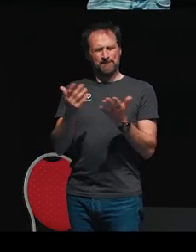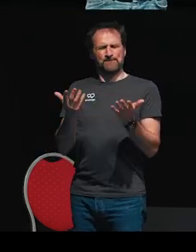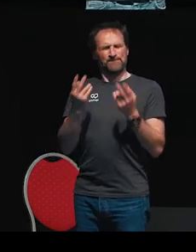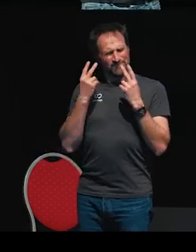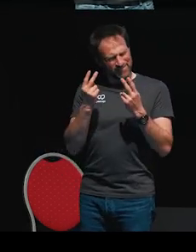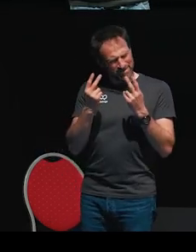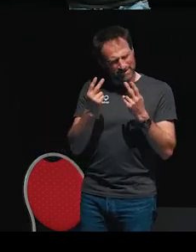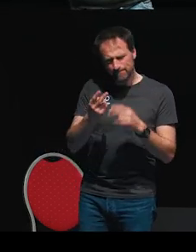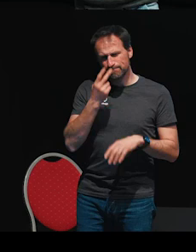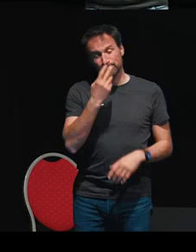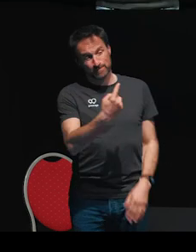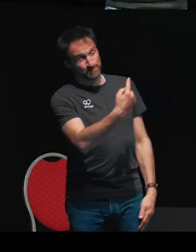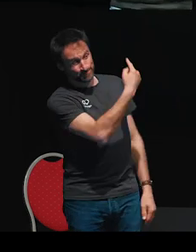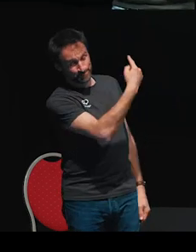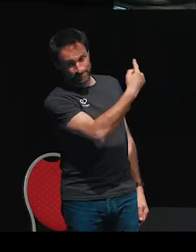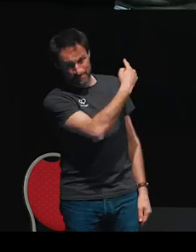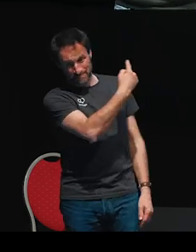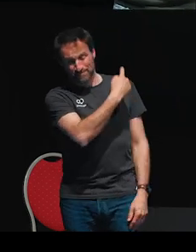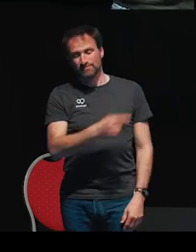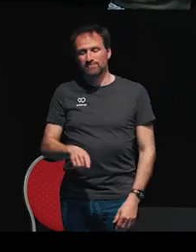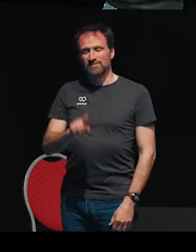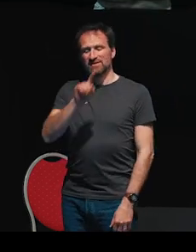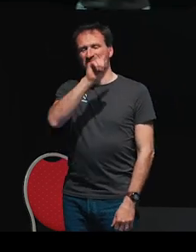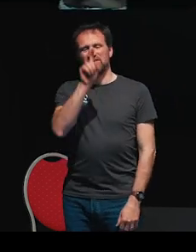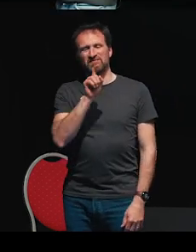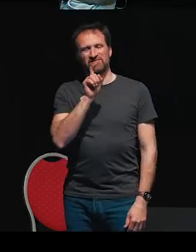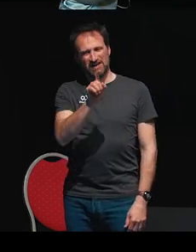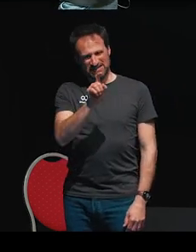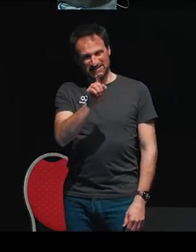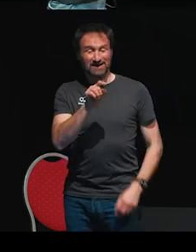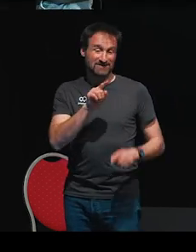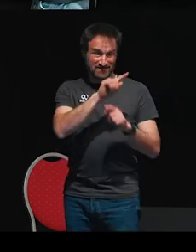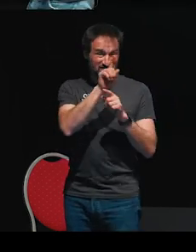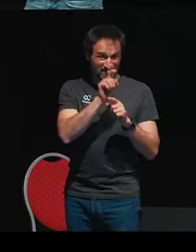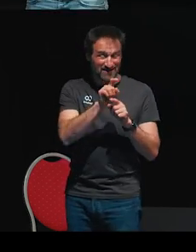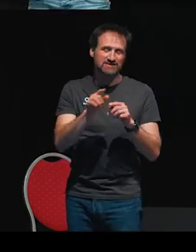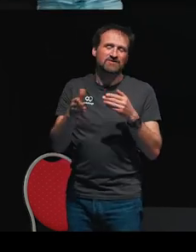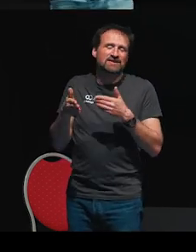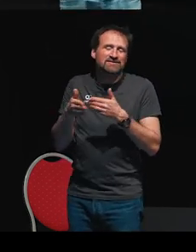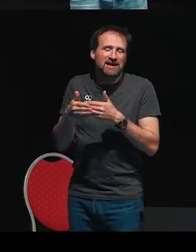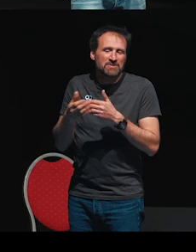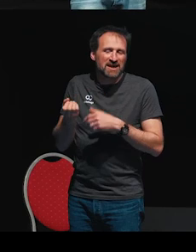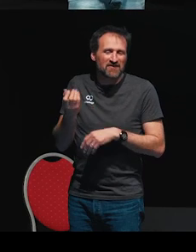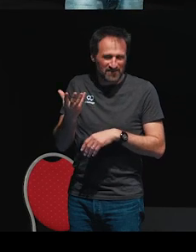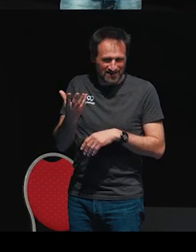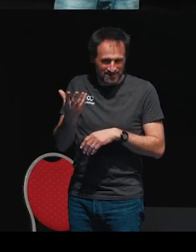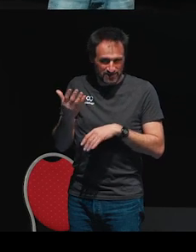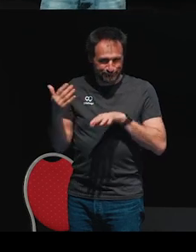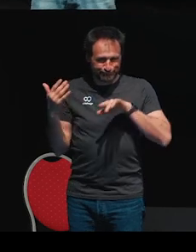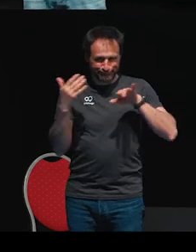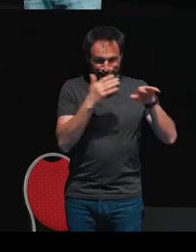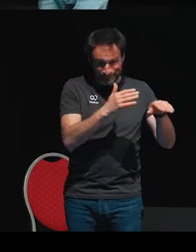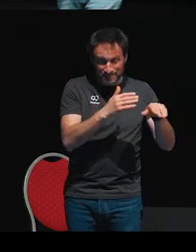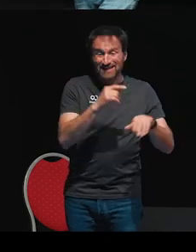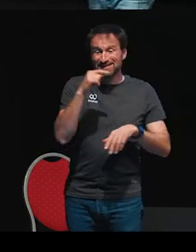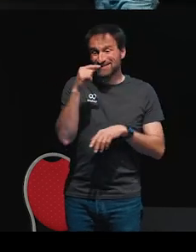side, you see this question mark, this side effect. And this function not only relies